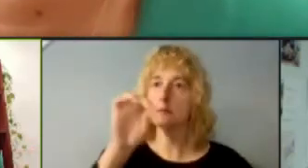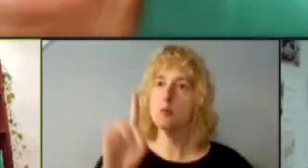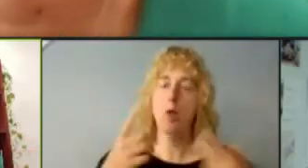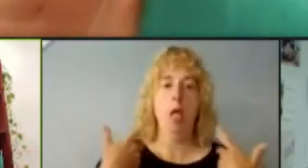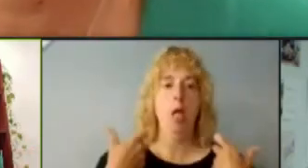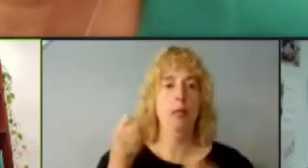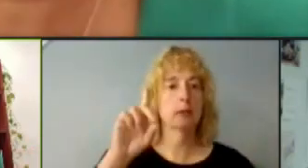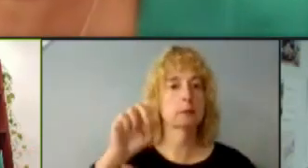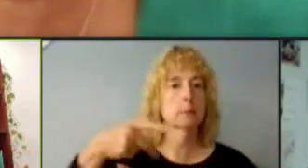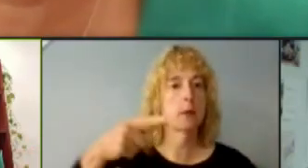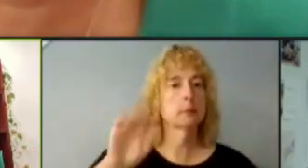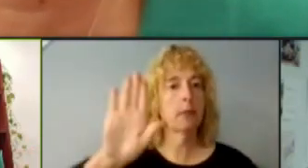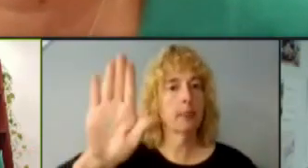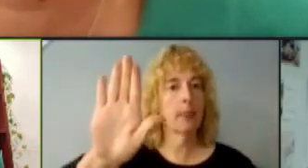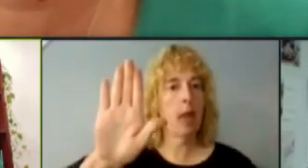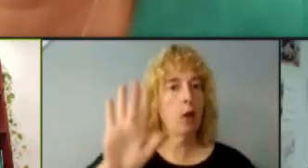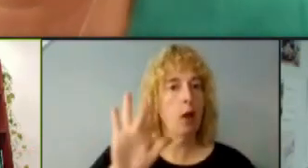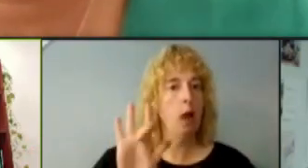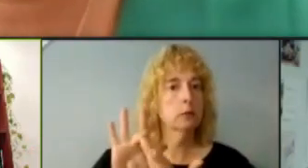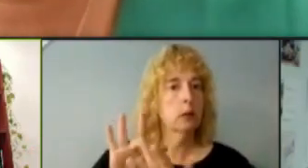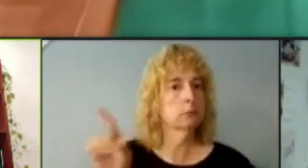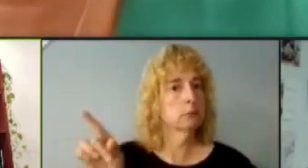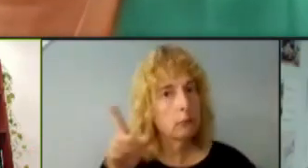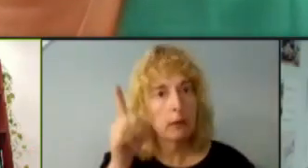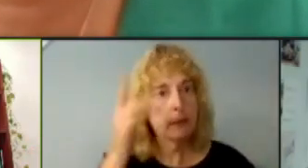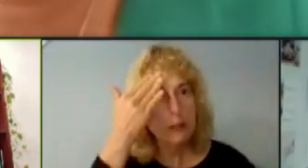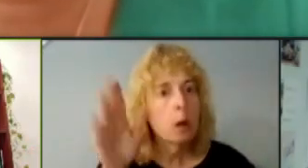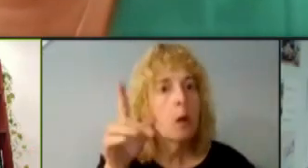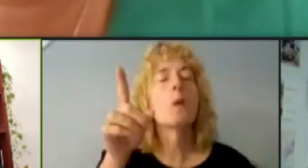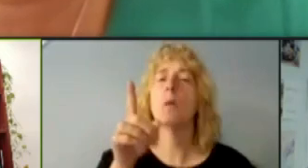to contact. So it's really important that if you